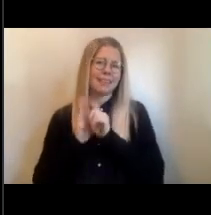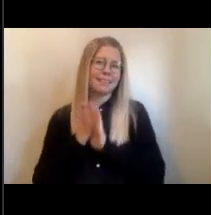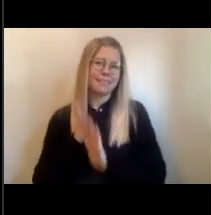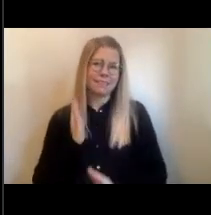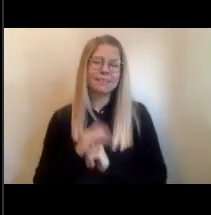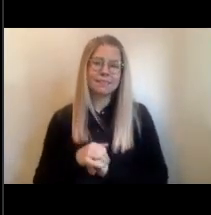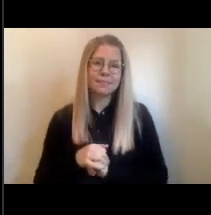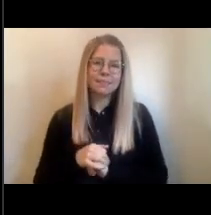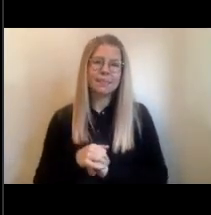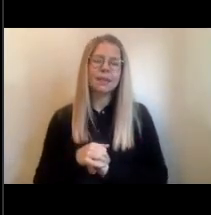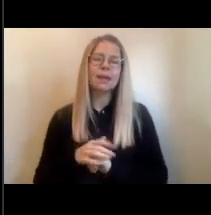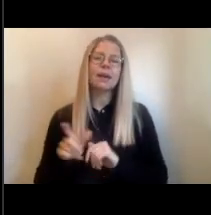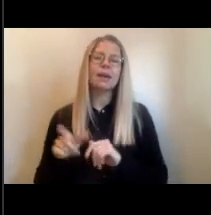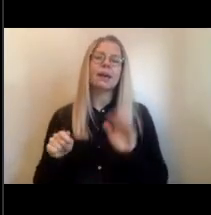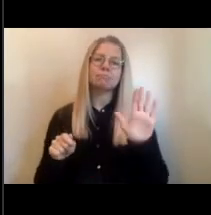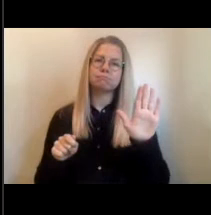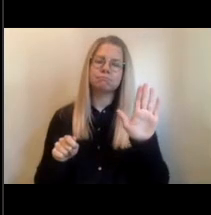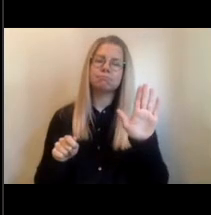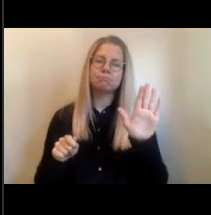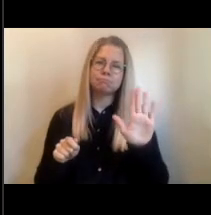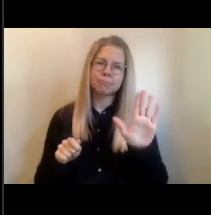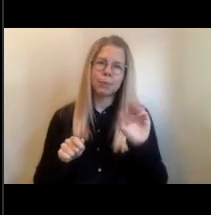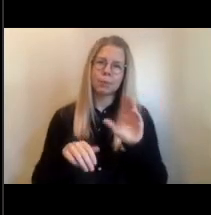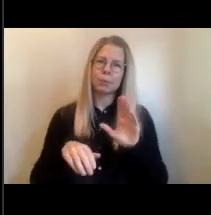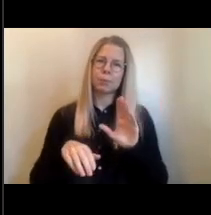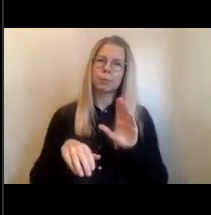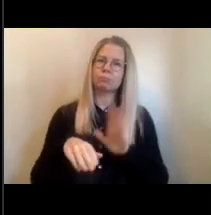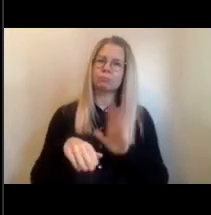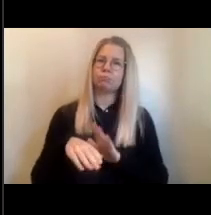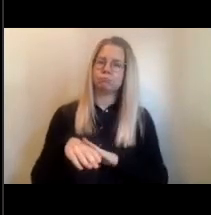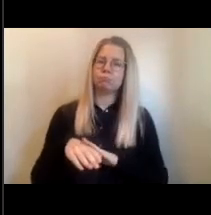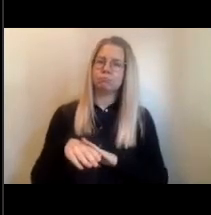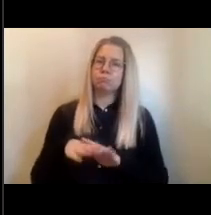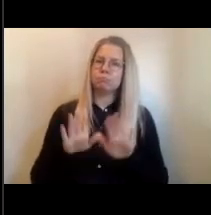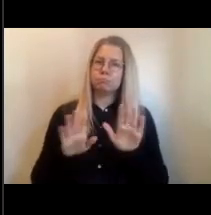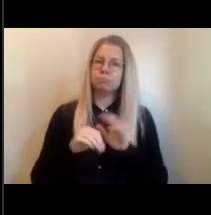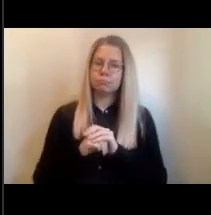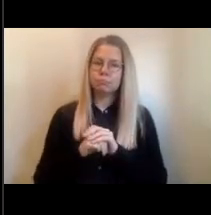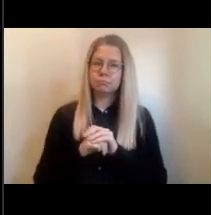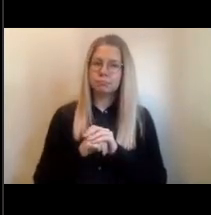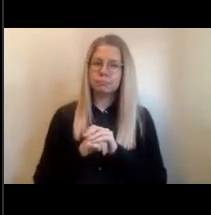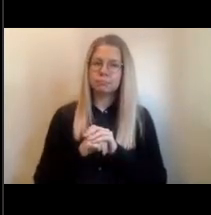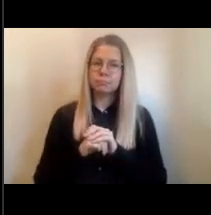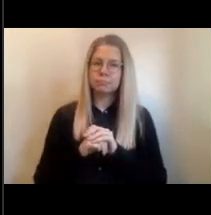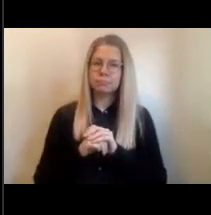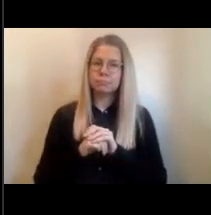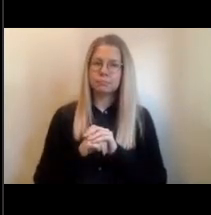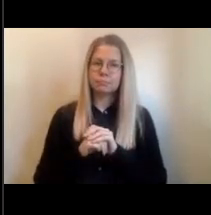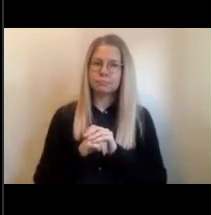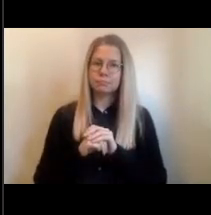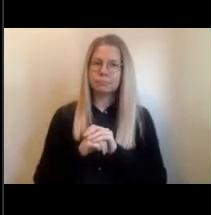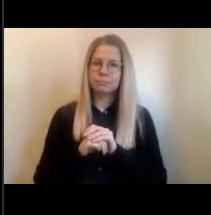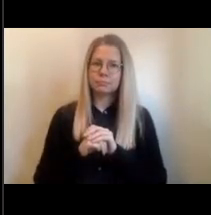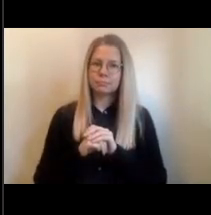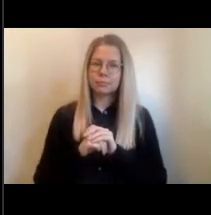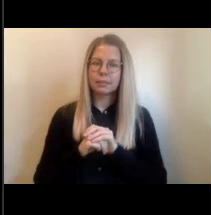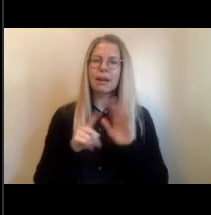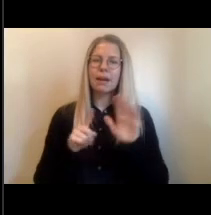you a caveat here, because this can easily be misinterpreted as kind of a tyranny of